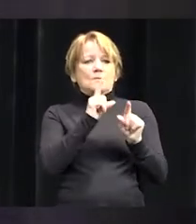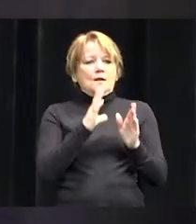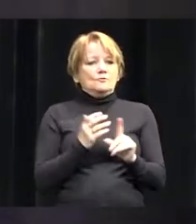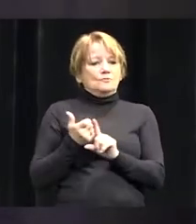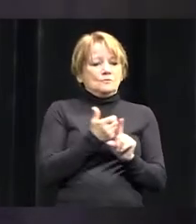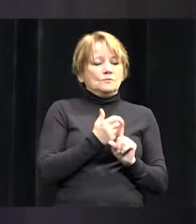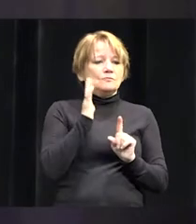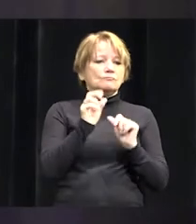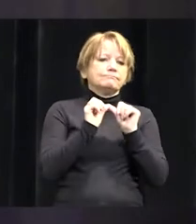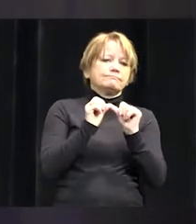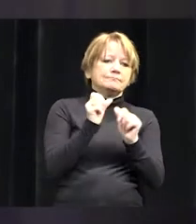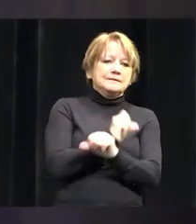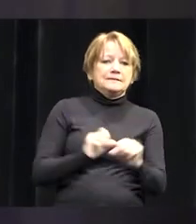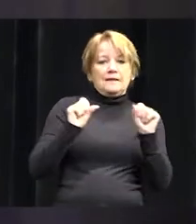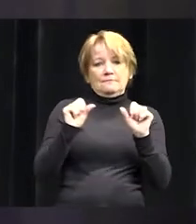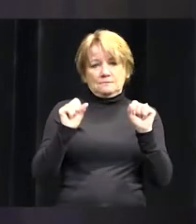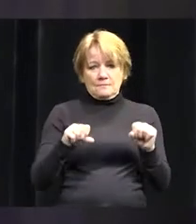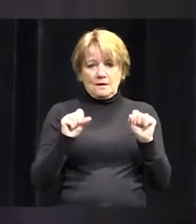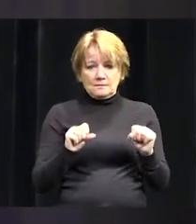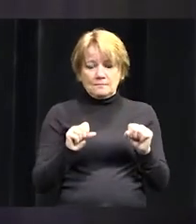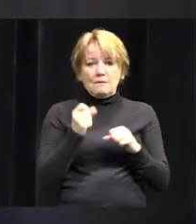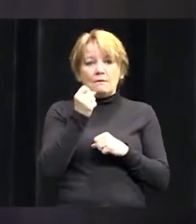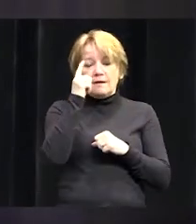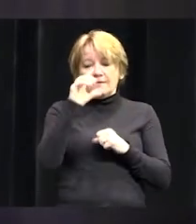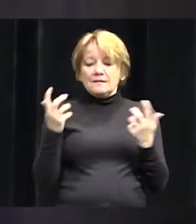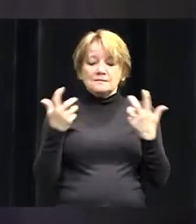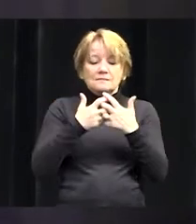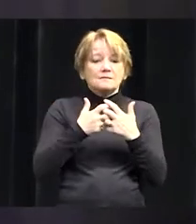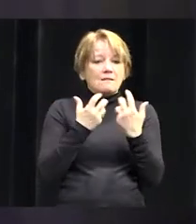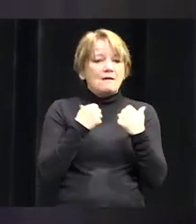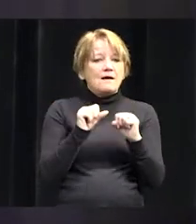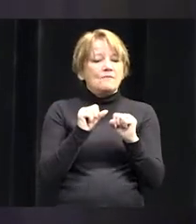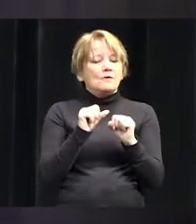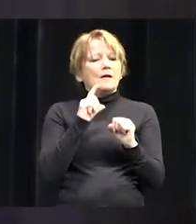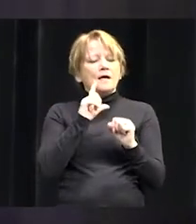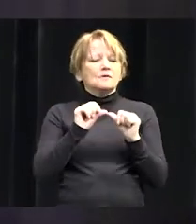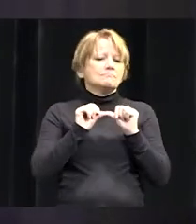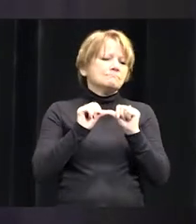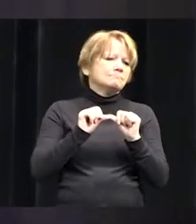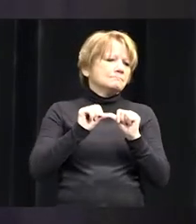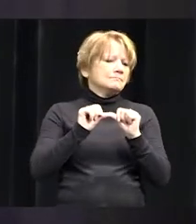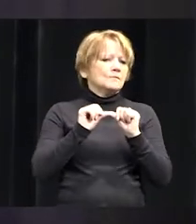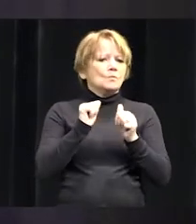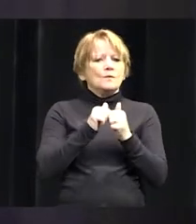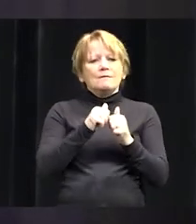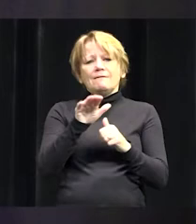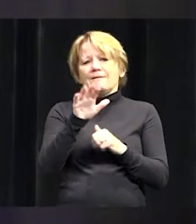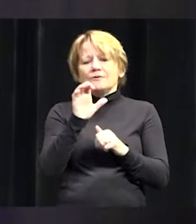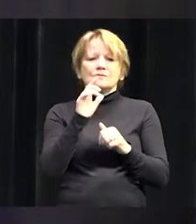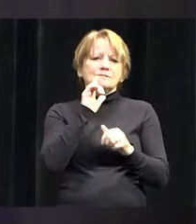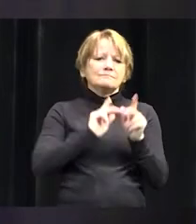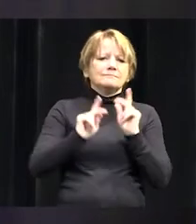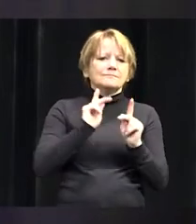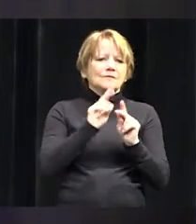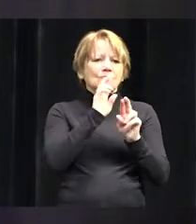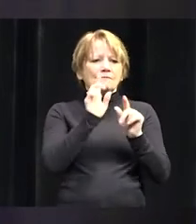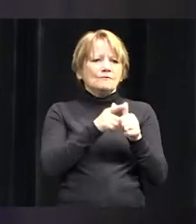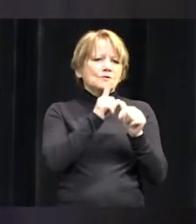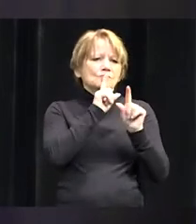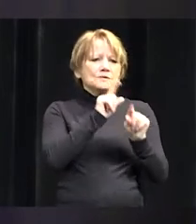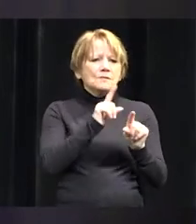as safe as possible this combined effort has kept hundreds of first responders healthy and